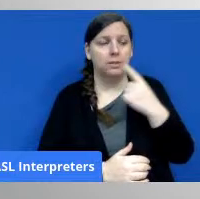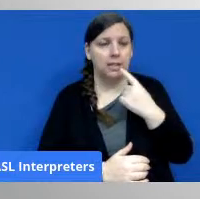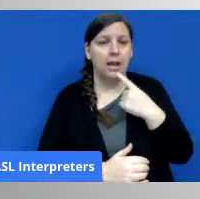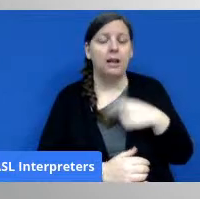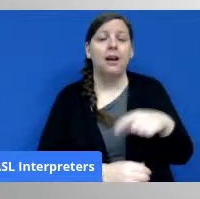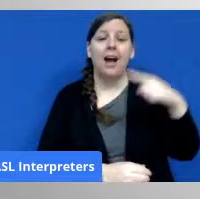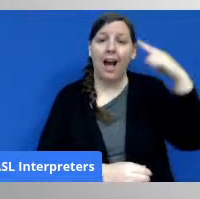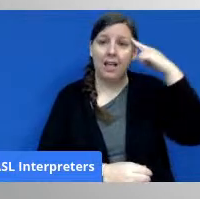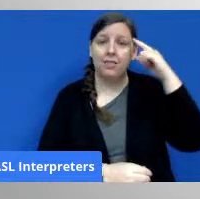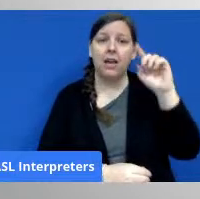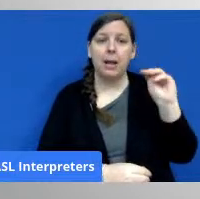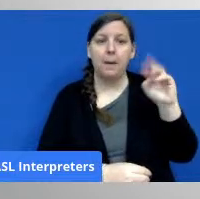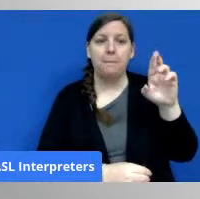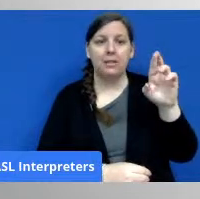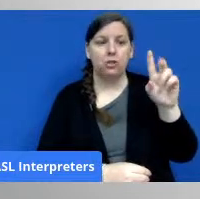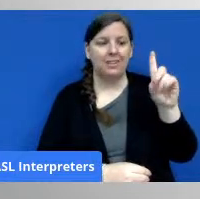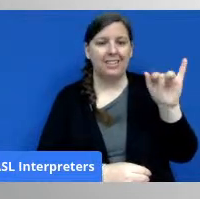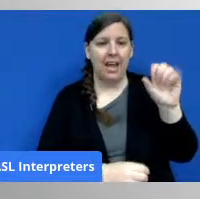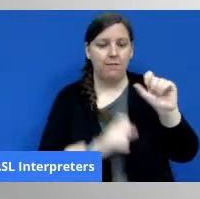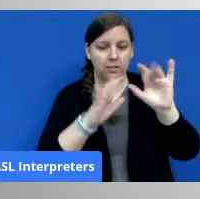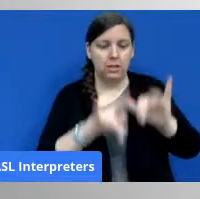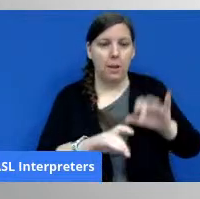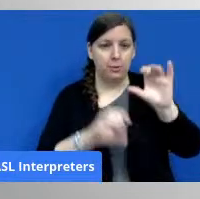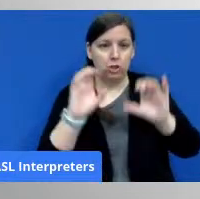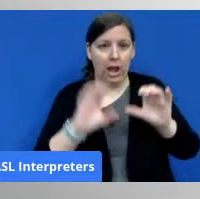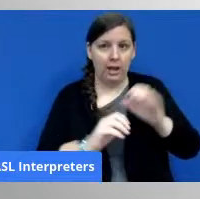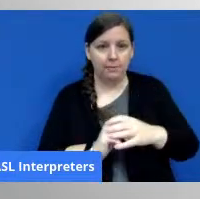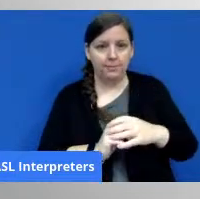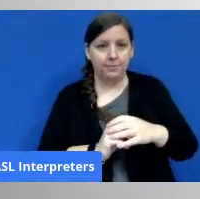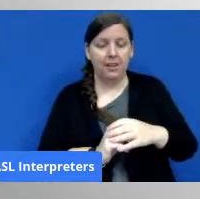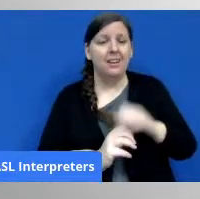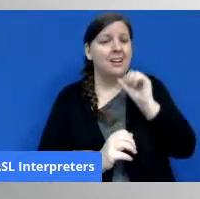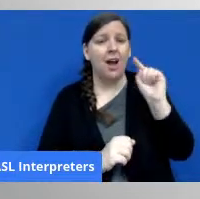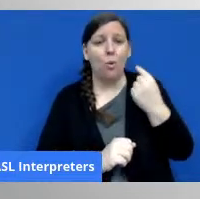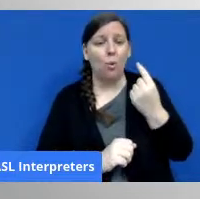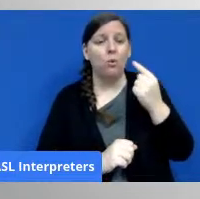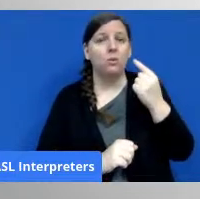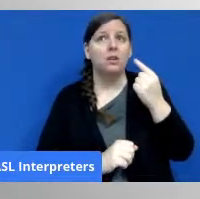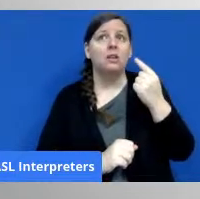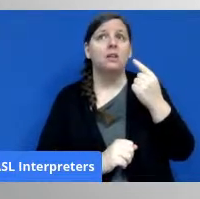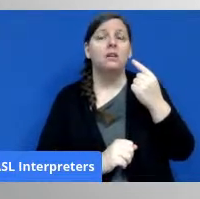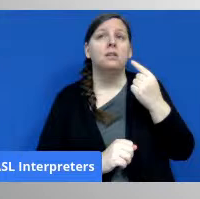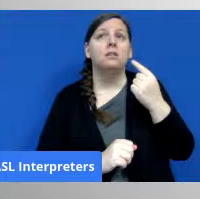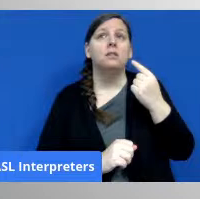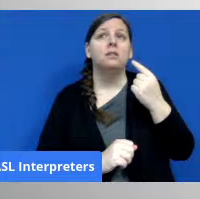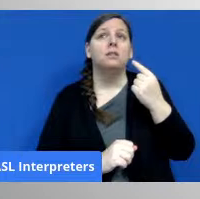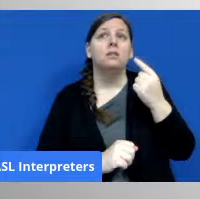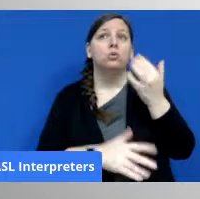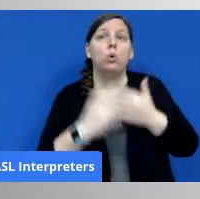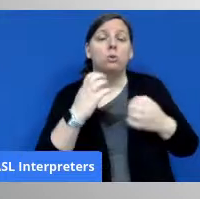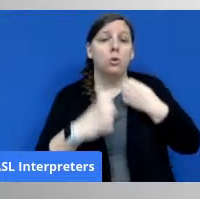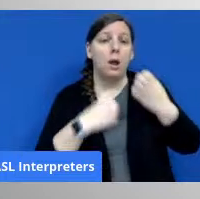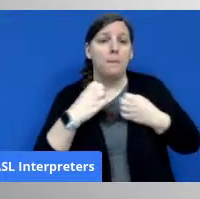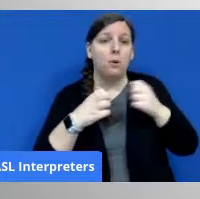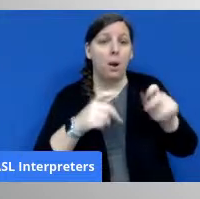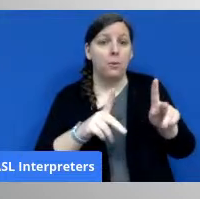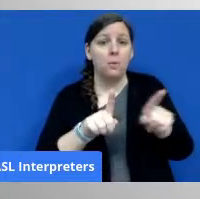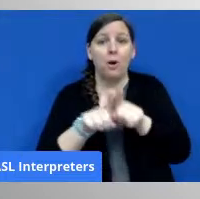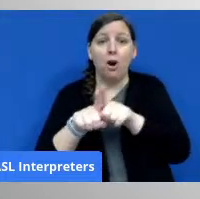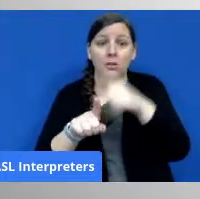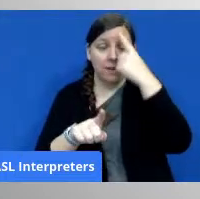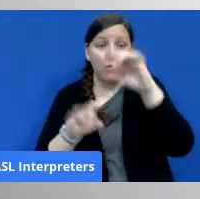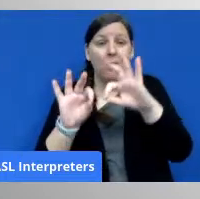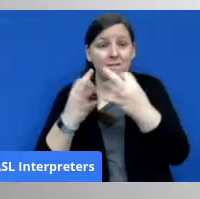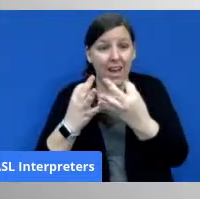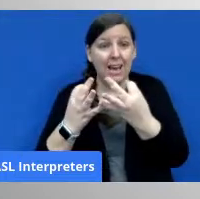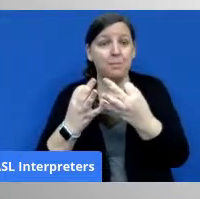Mr. Davis put it in the chat, but not just some of these social emotional learning opportunities for our students, but also for our families,